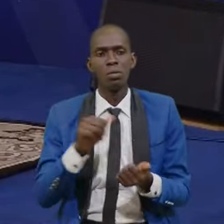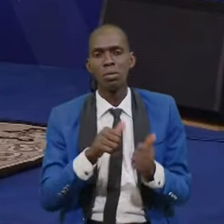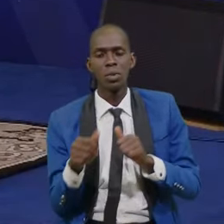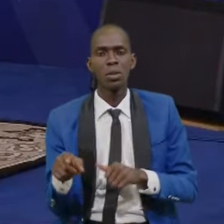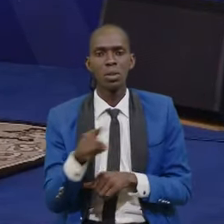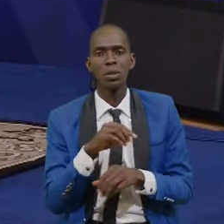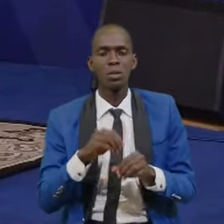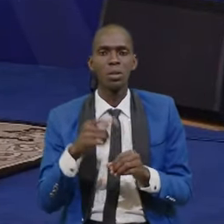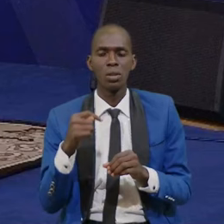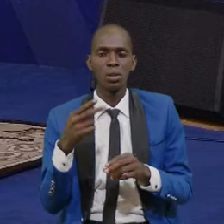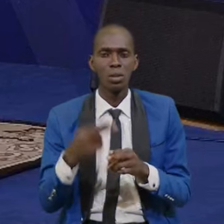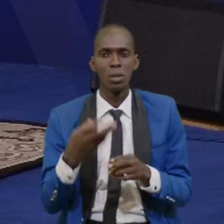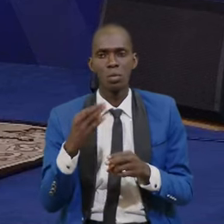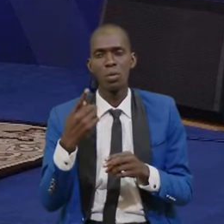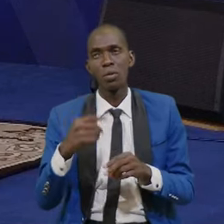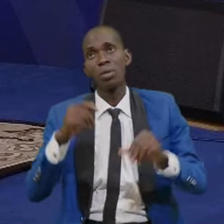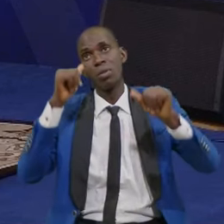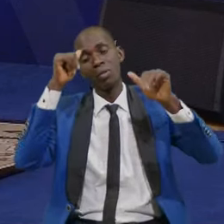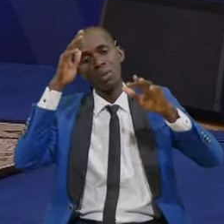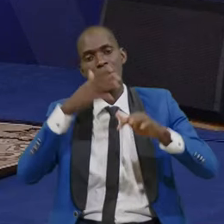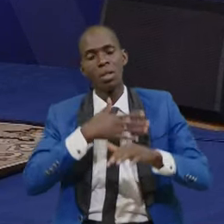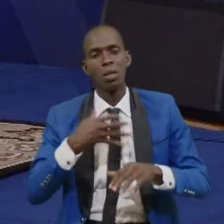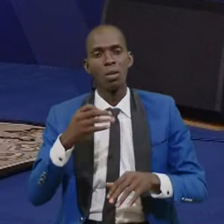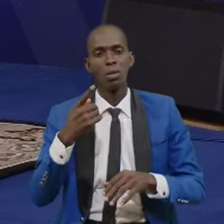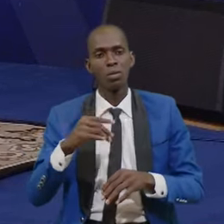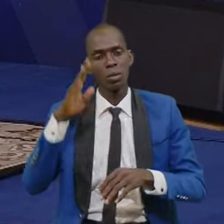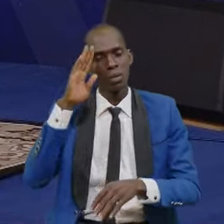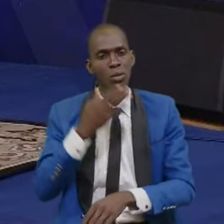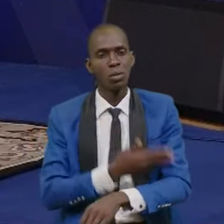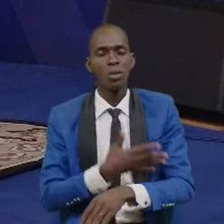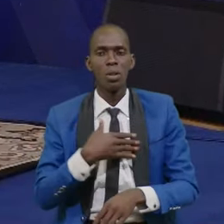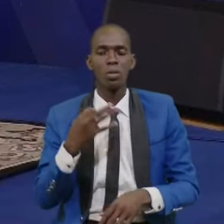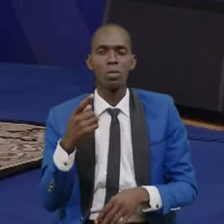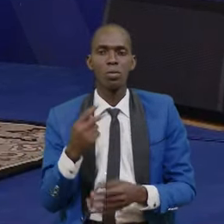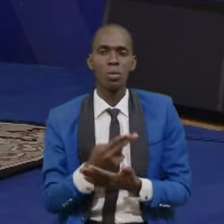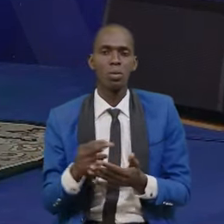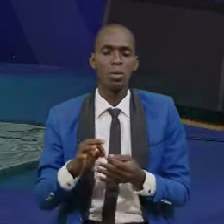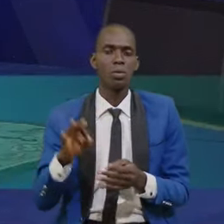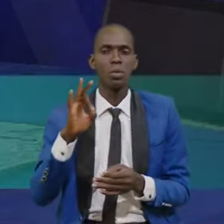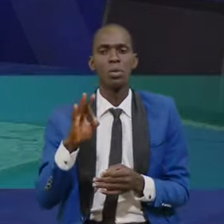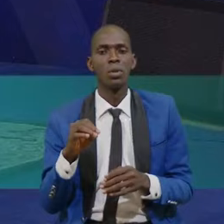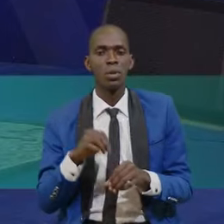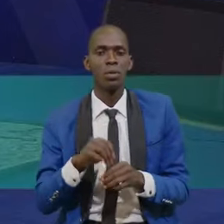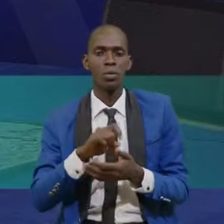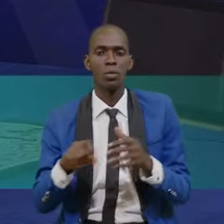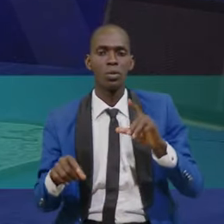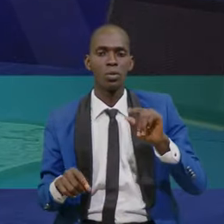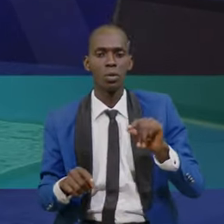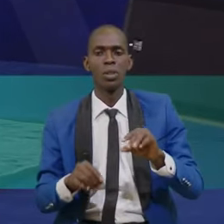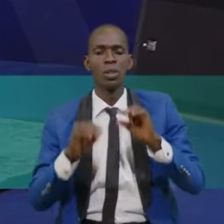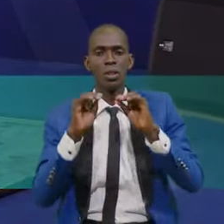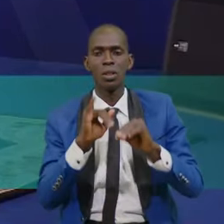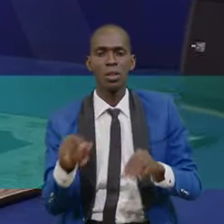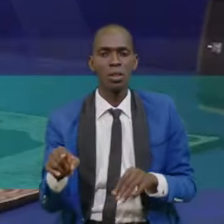the name of the Father and of the Son and of the Holy Ghost. Look at verse 20. It says, teaching them